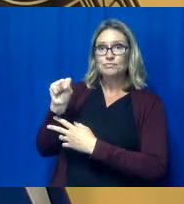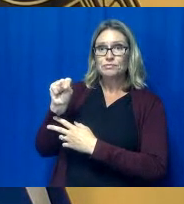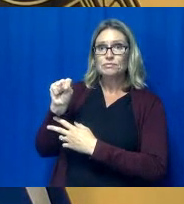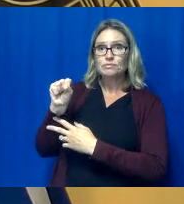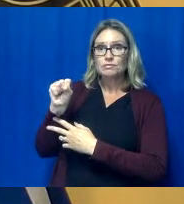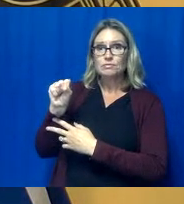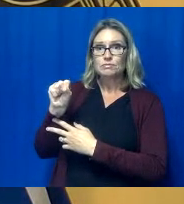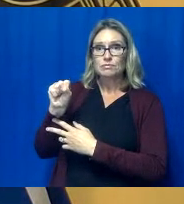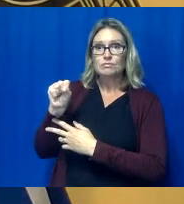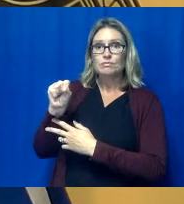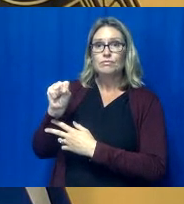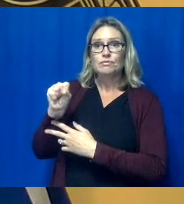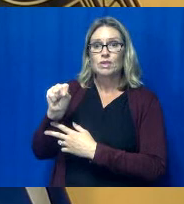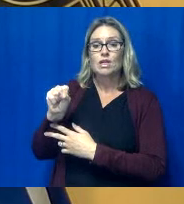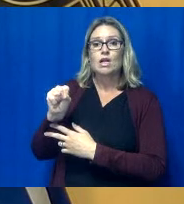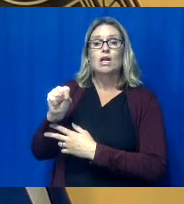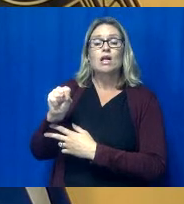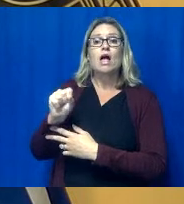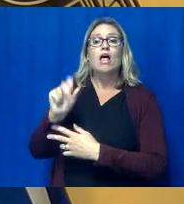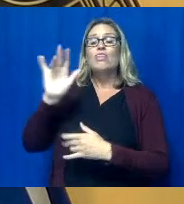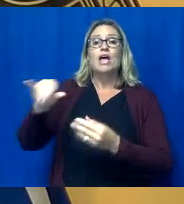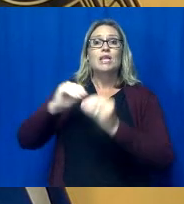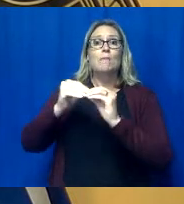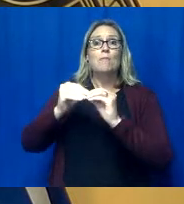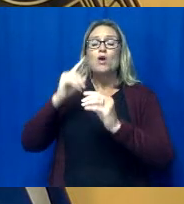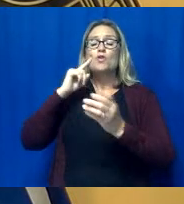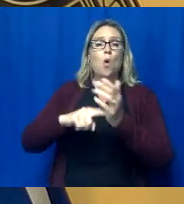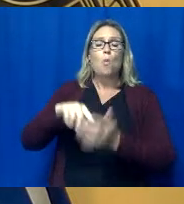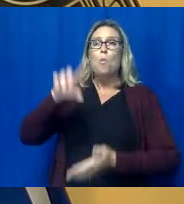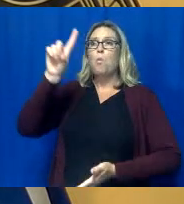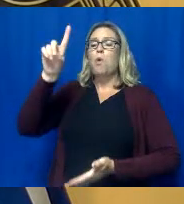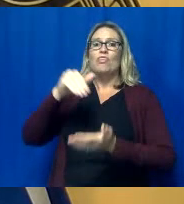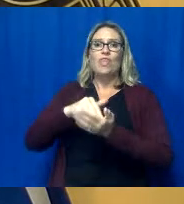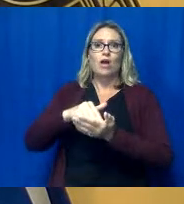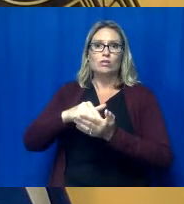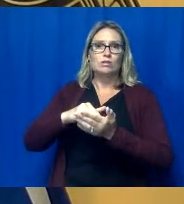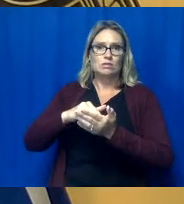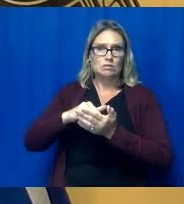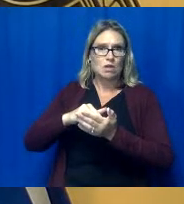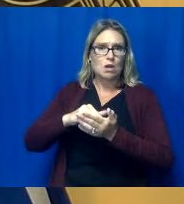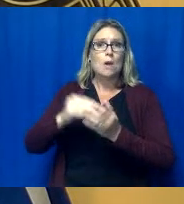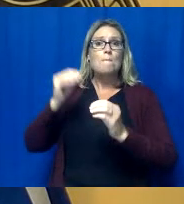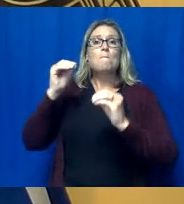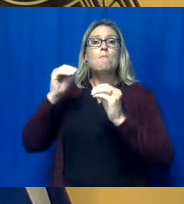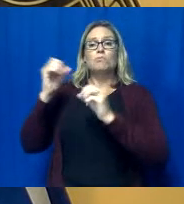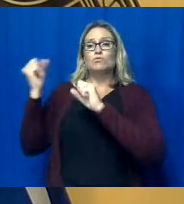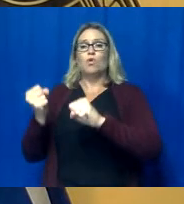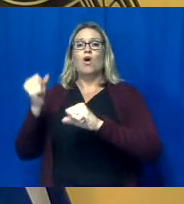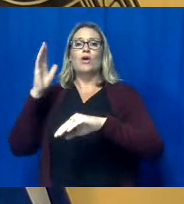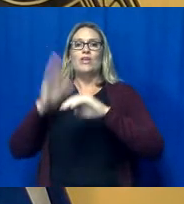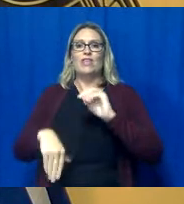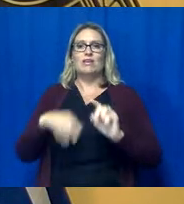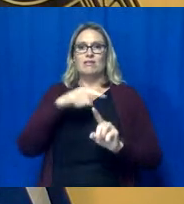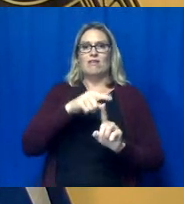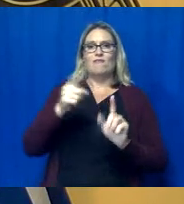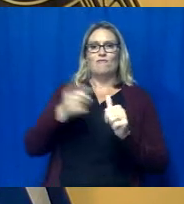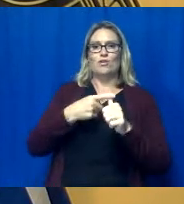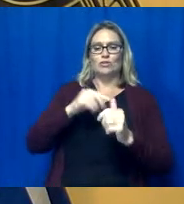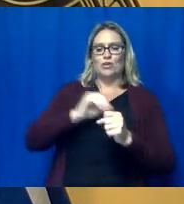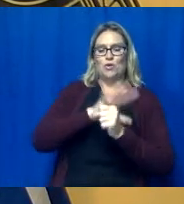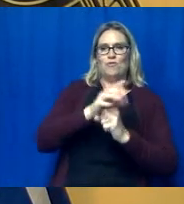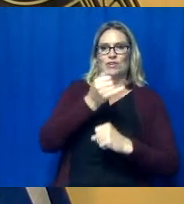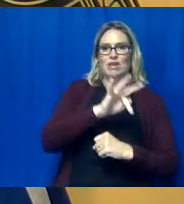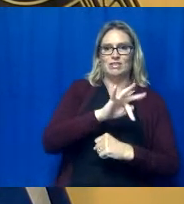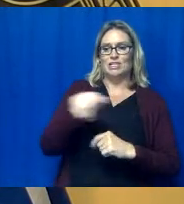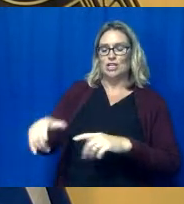in numbers that are 1,000 times higher than levels identified with the original strain of the virus. The second thing